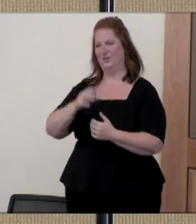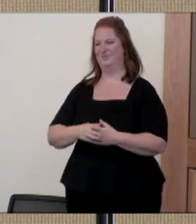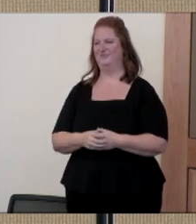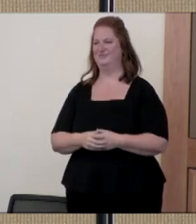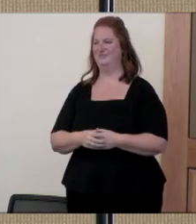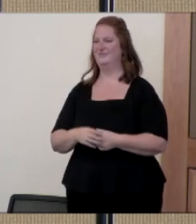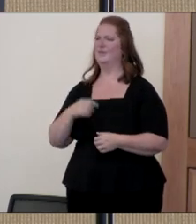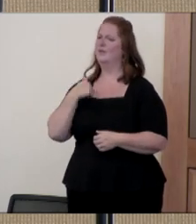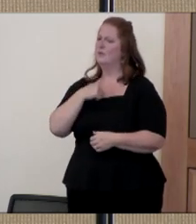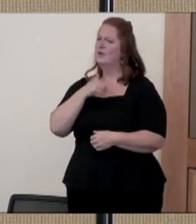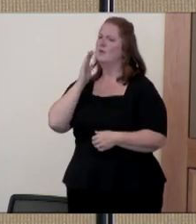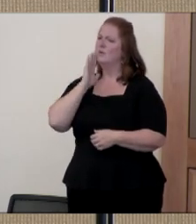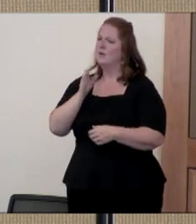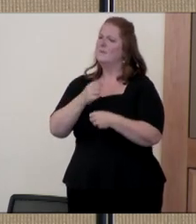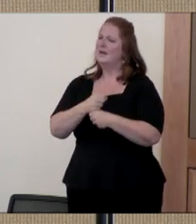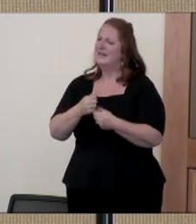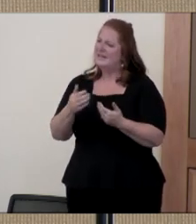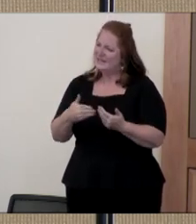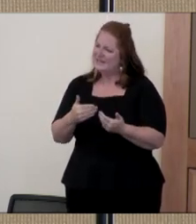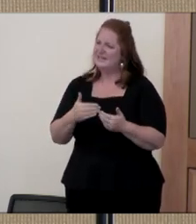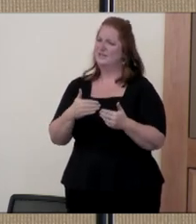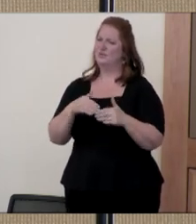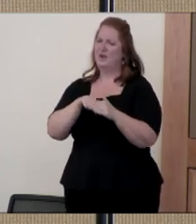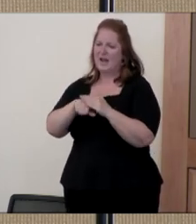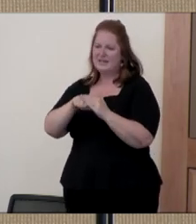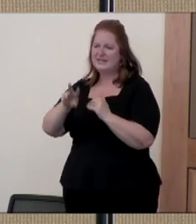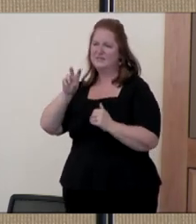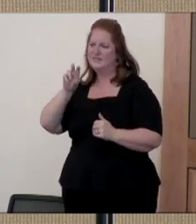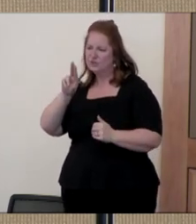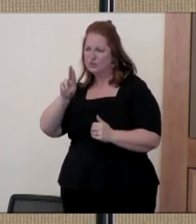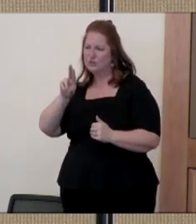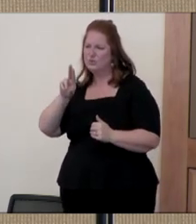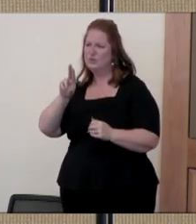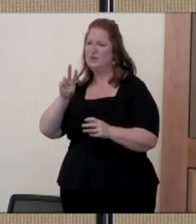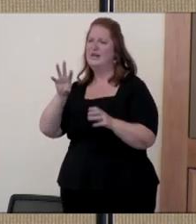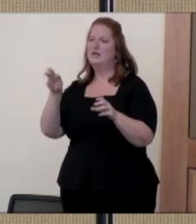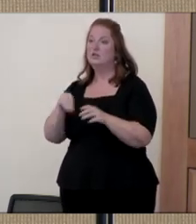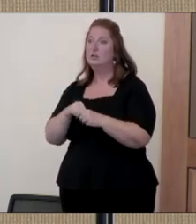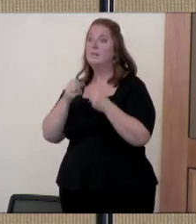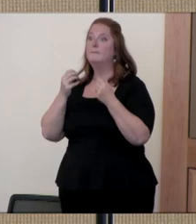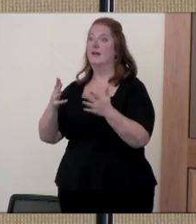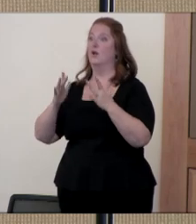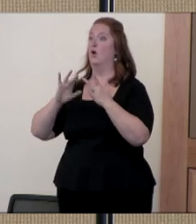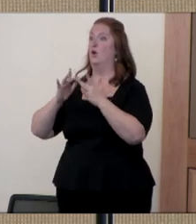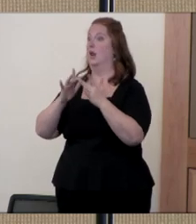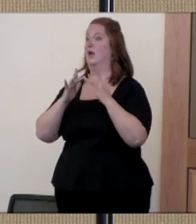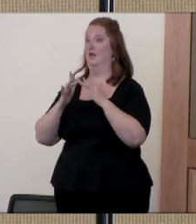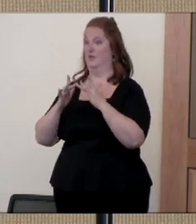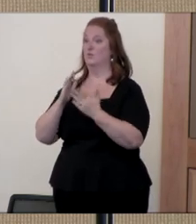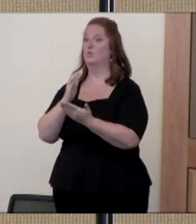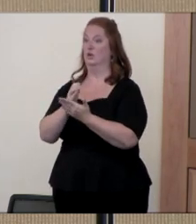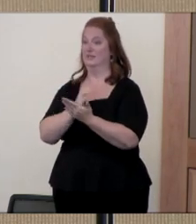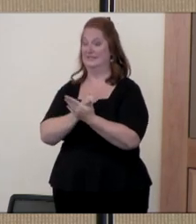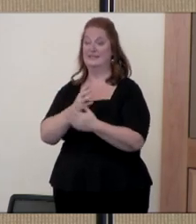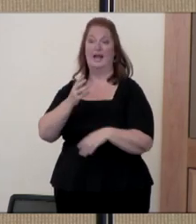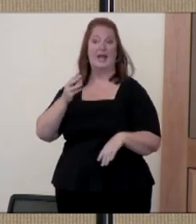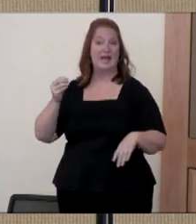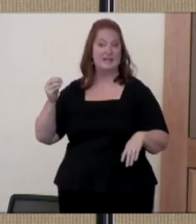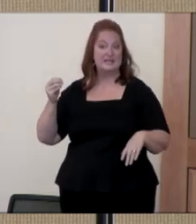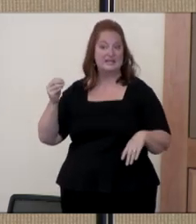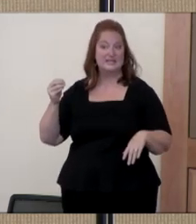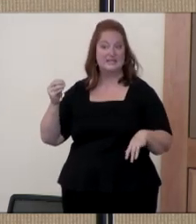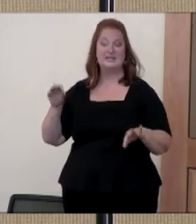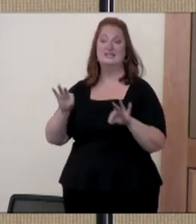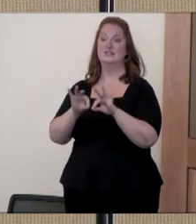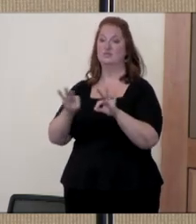to make it easier to access VCU in various ways, including many more online courses and